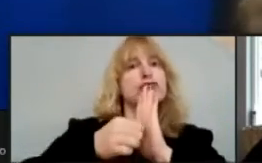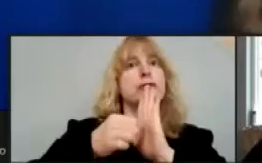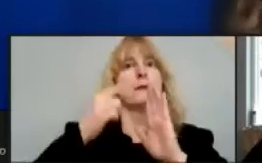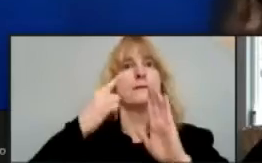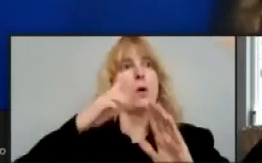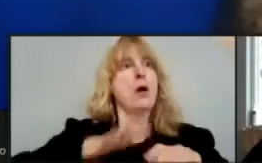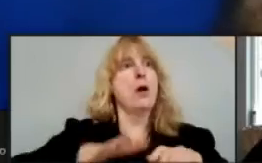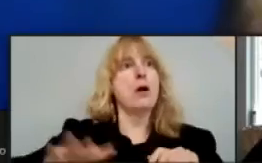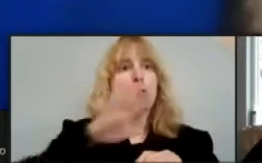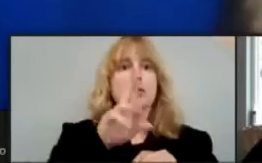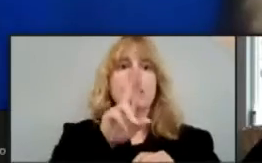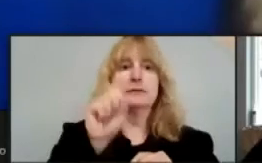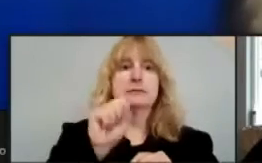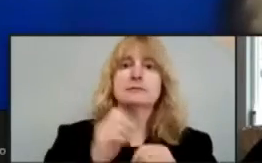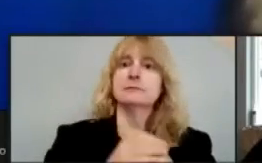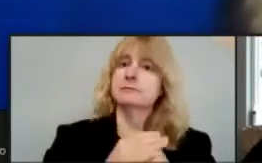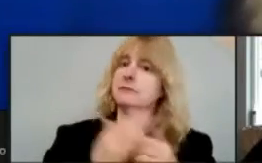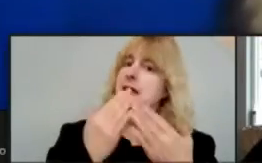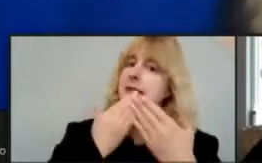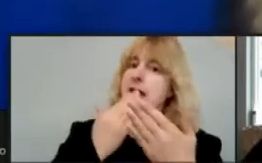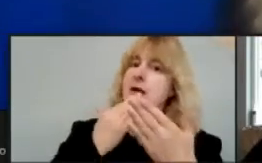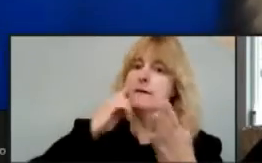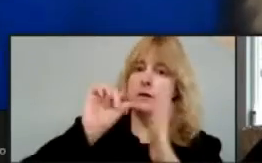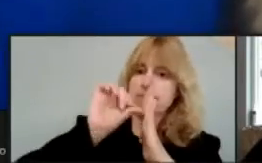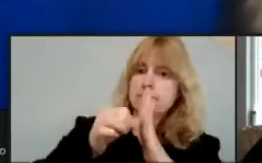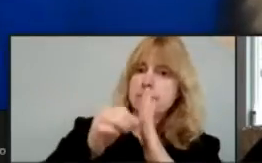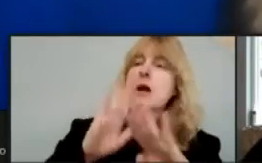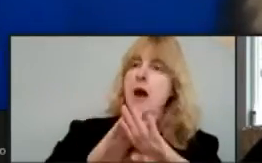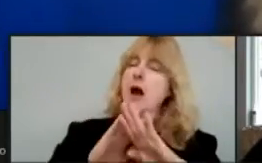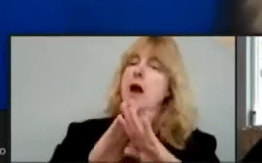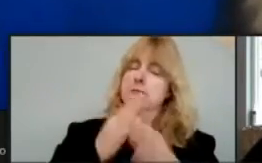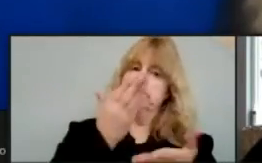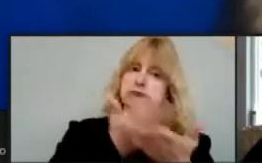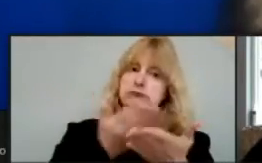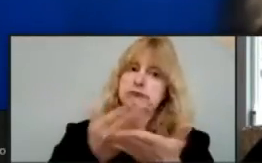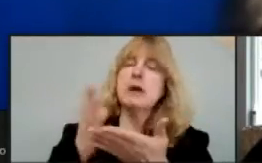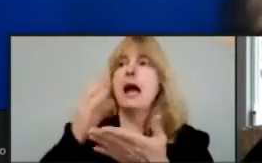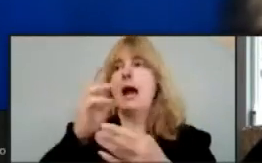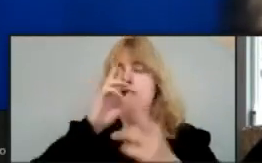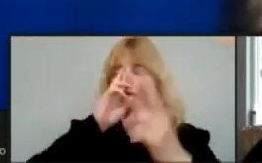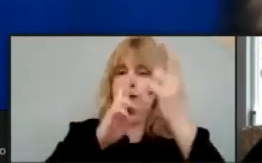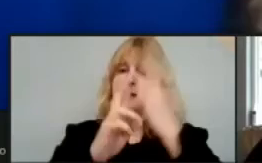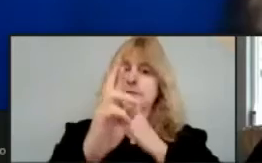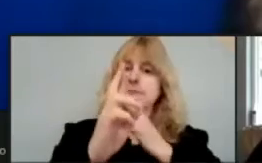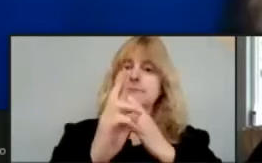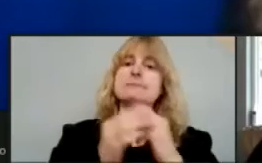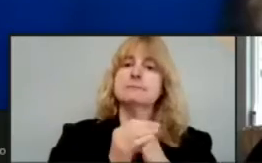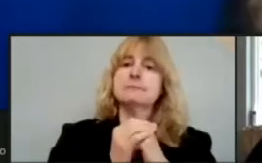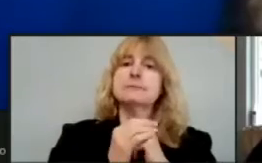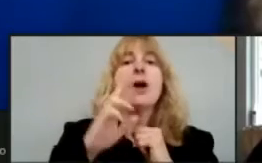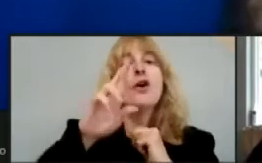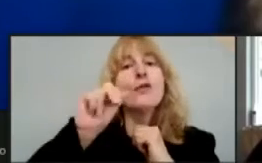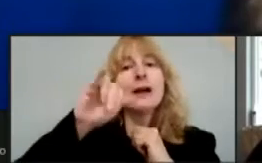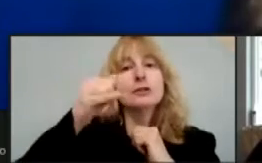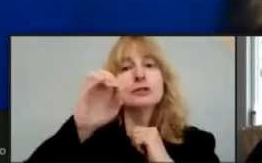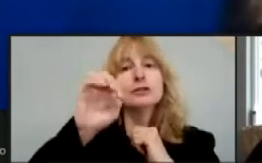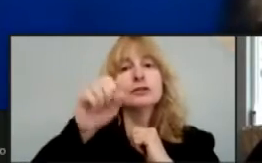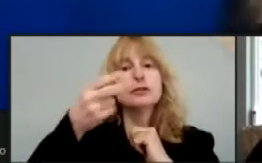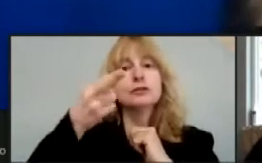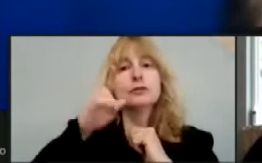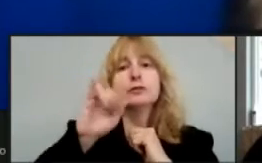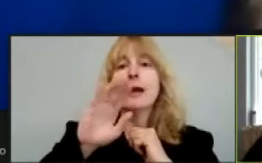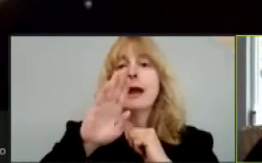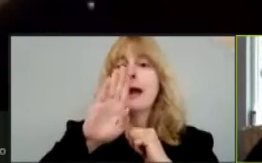for that emphasis on facts and respect. Rajeshri Bhatia, welcome back again. Rajeshri, your